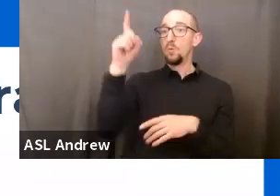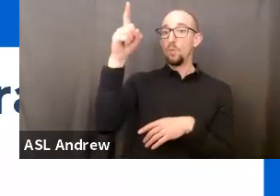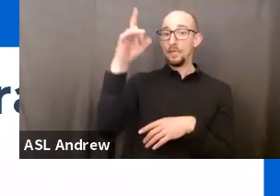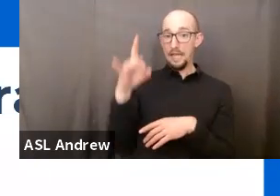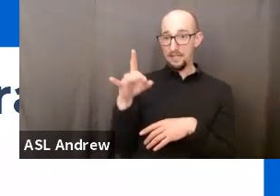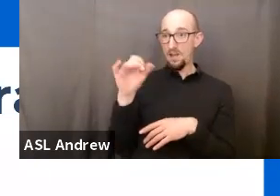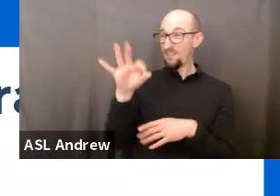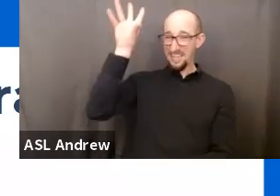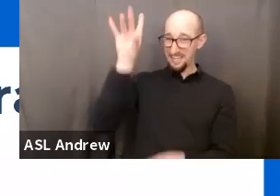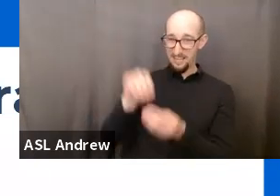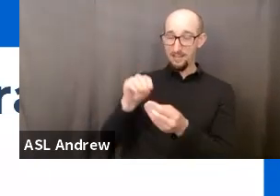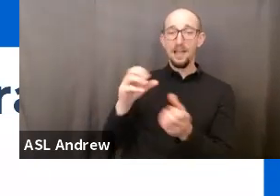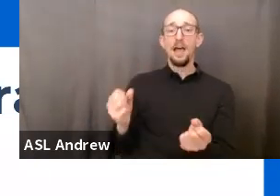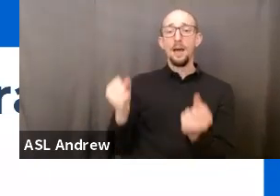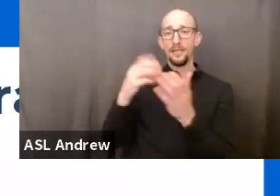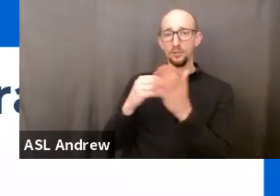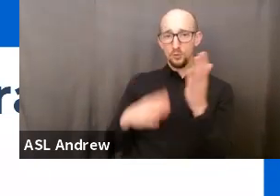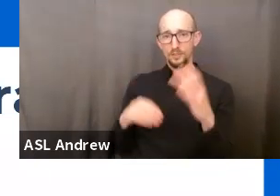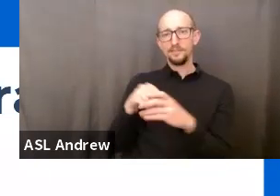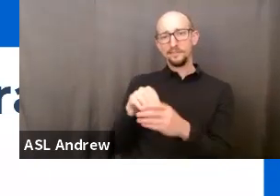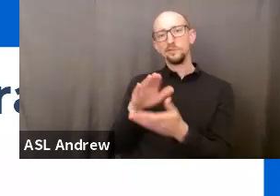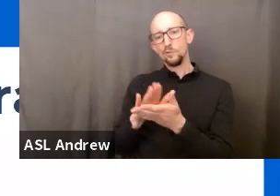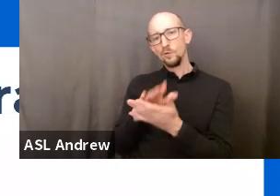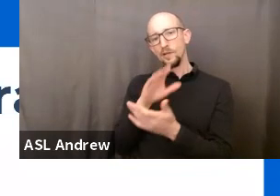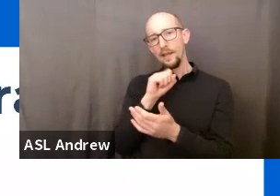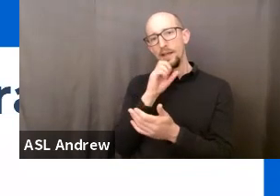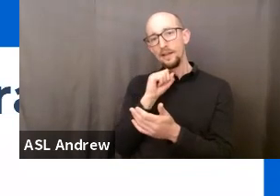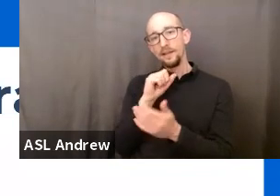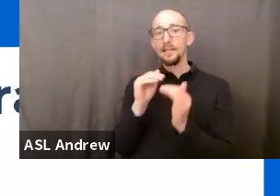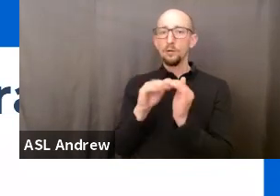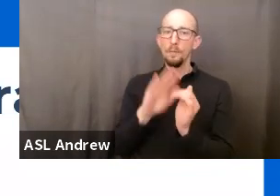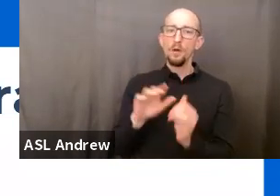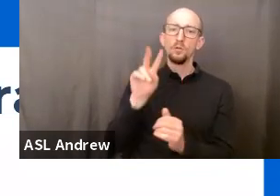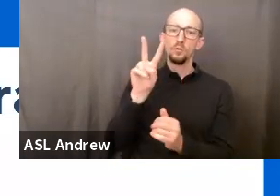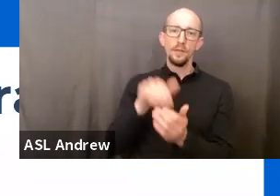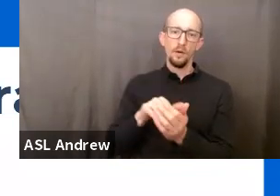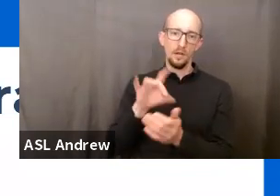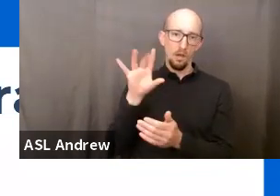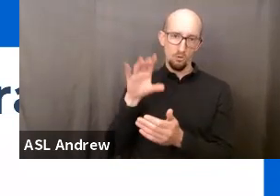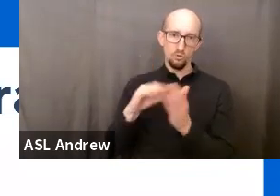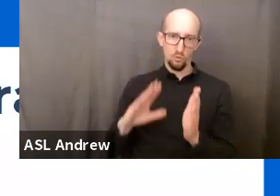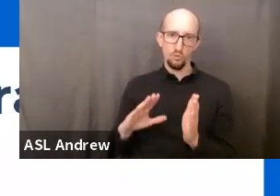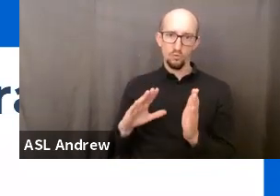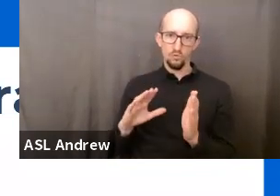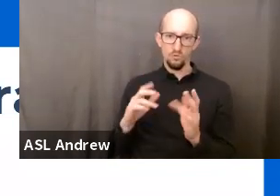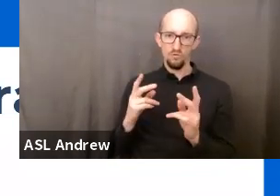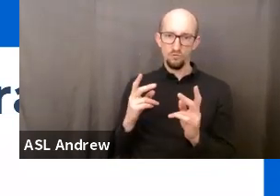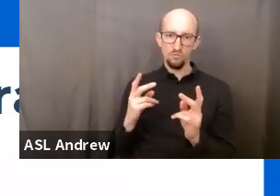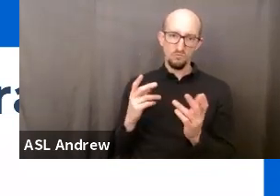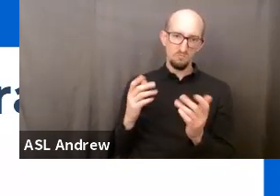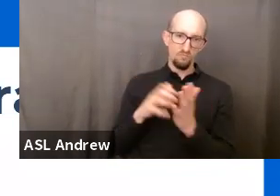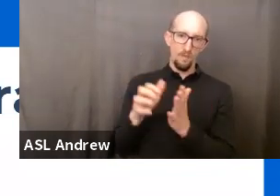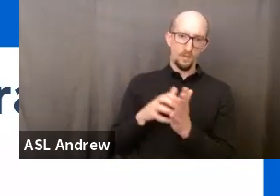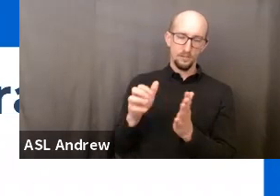the students and school-age children are about 2,800 students, right? And so if the